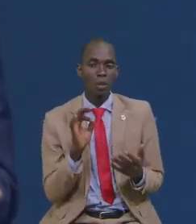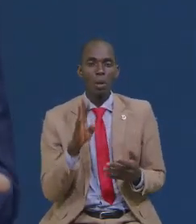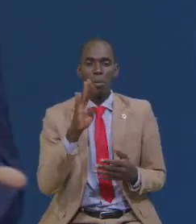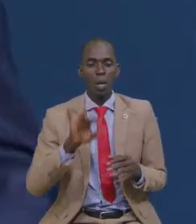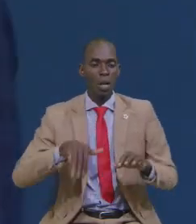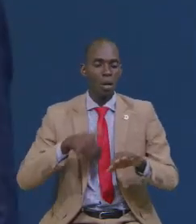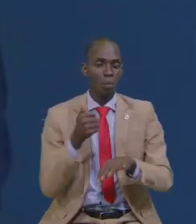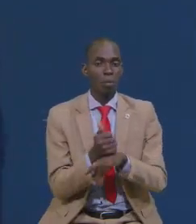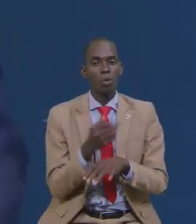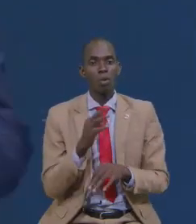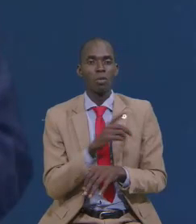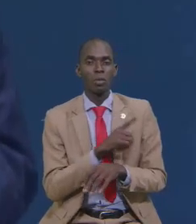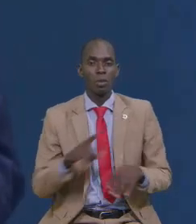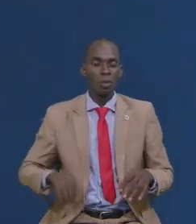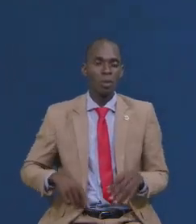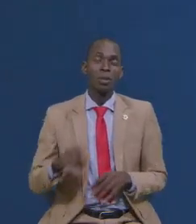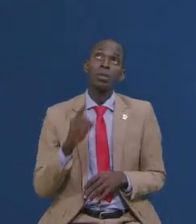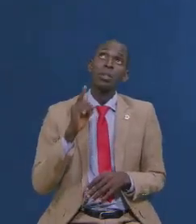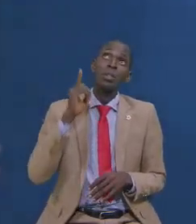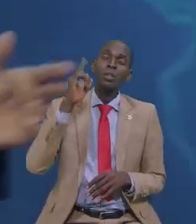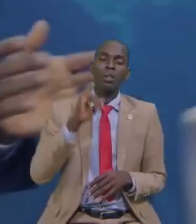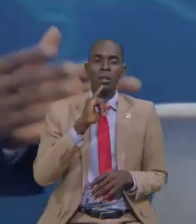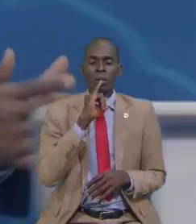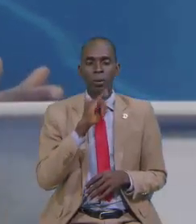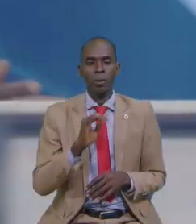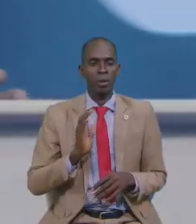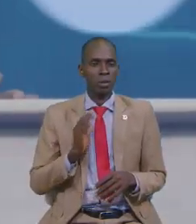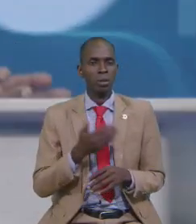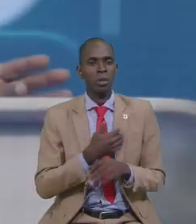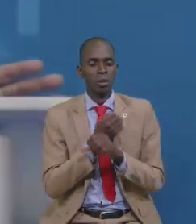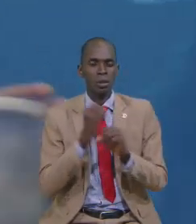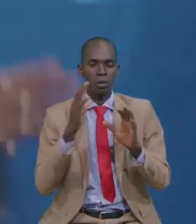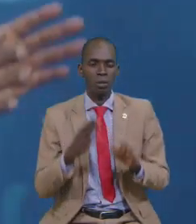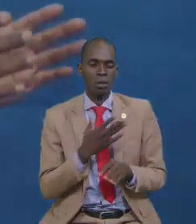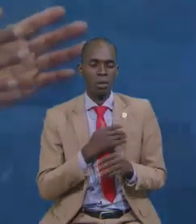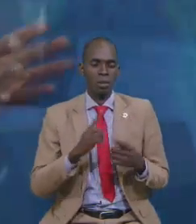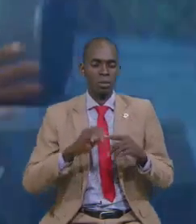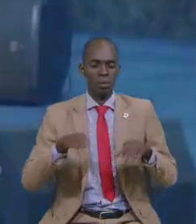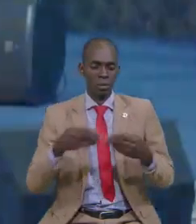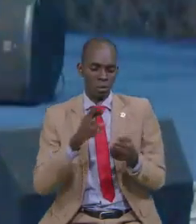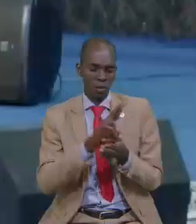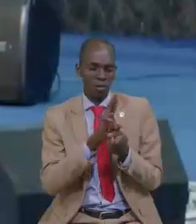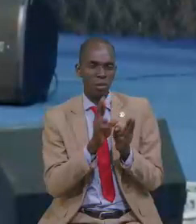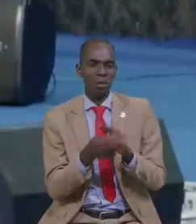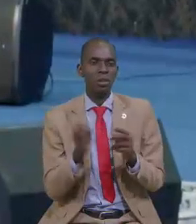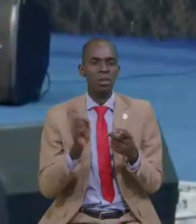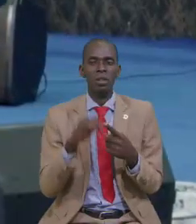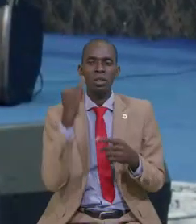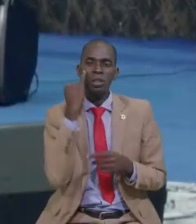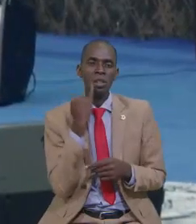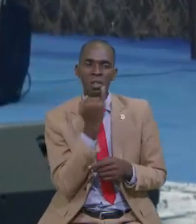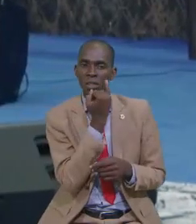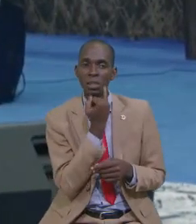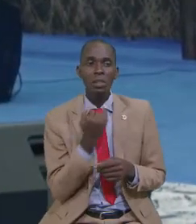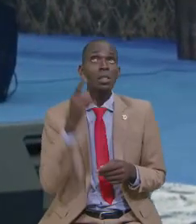he is our savior. For to give repentance to Israel is not a